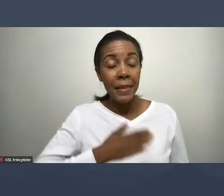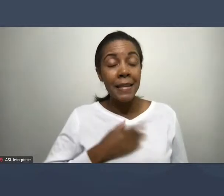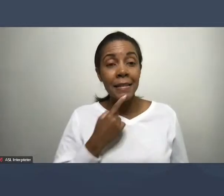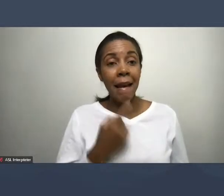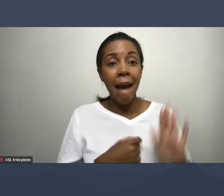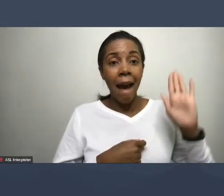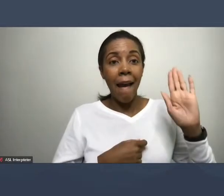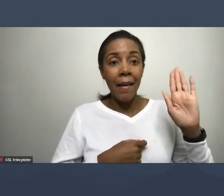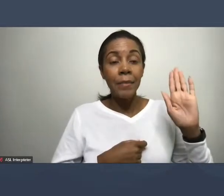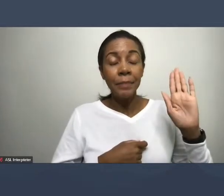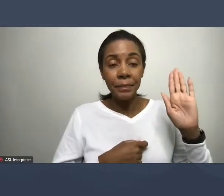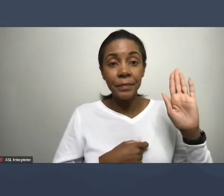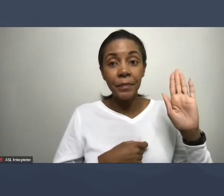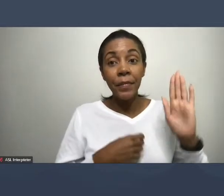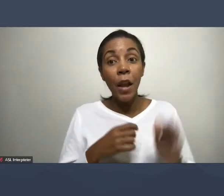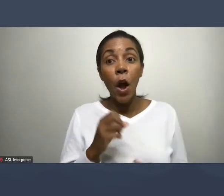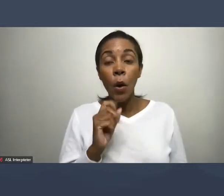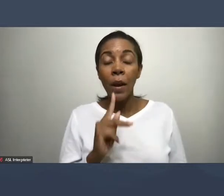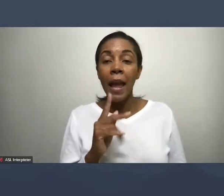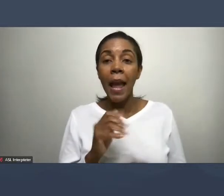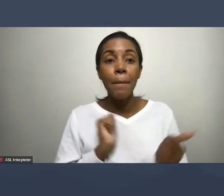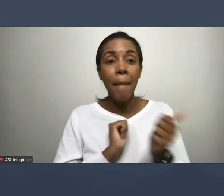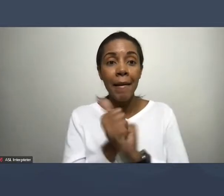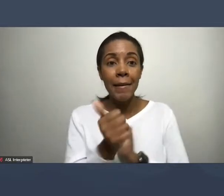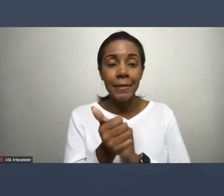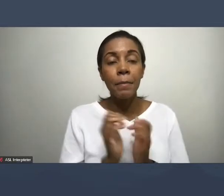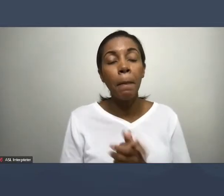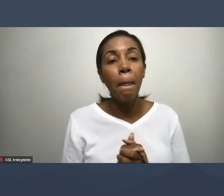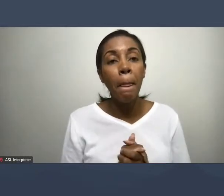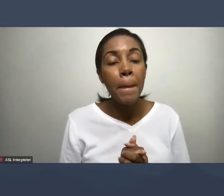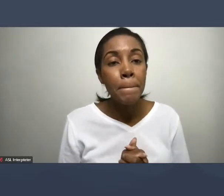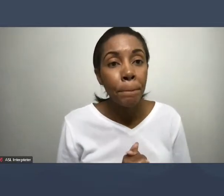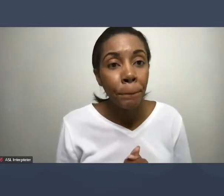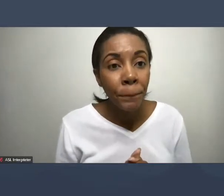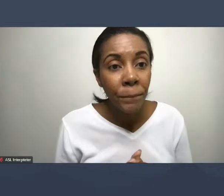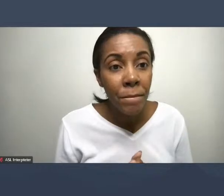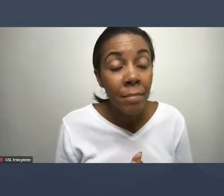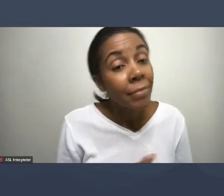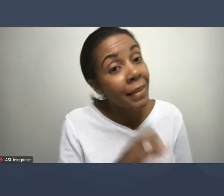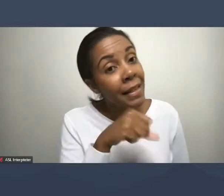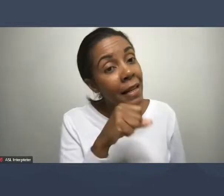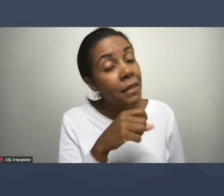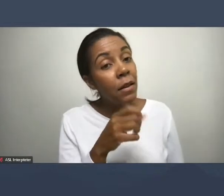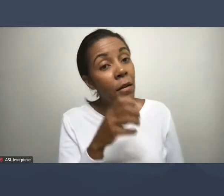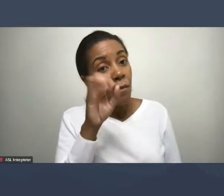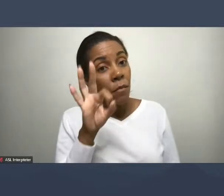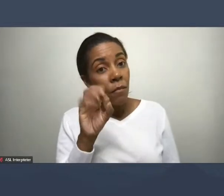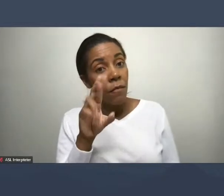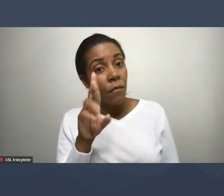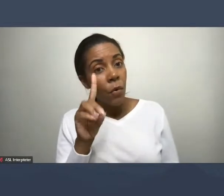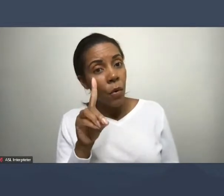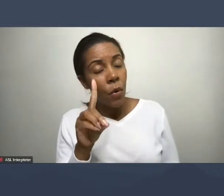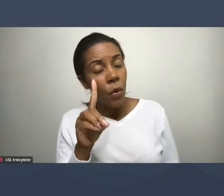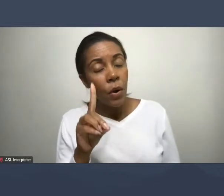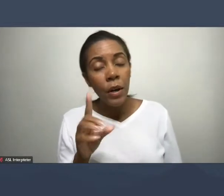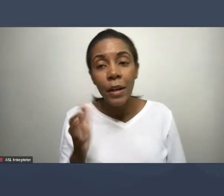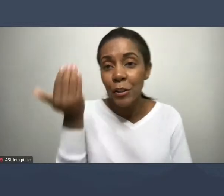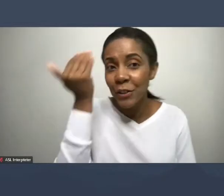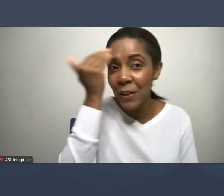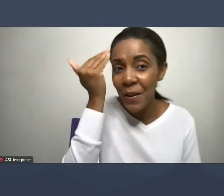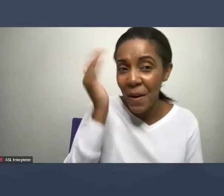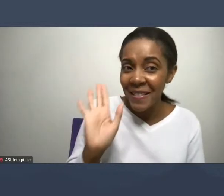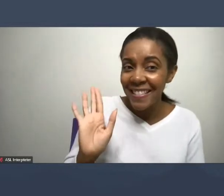aye. Aye. I'm also an aye. That item passes. I like that one. Yes, sir, Mr. Ford. She's older than I